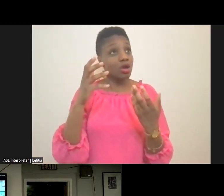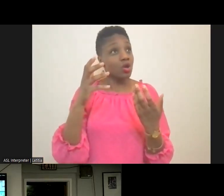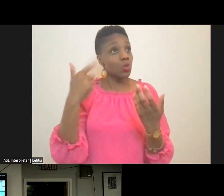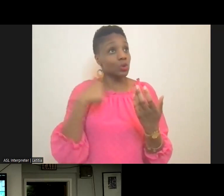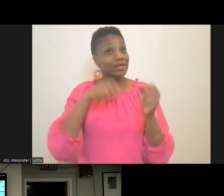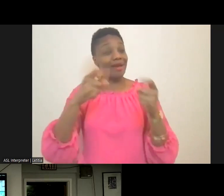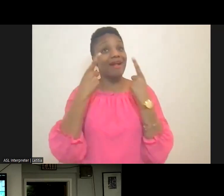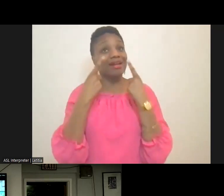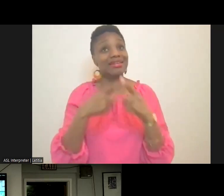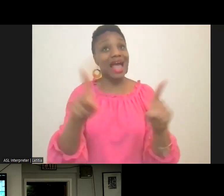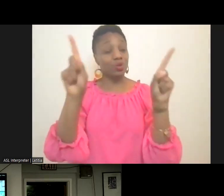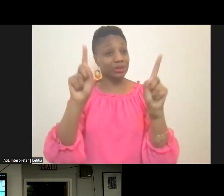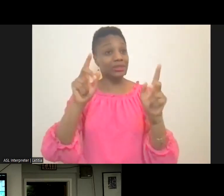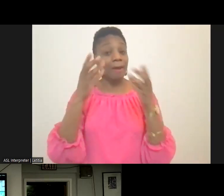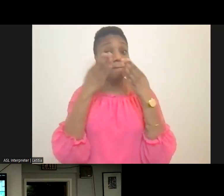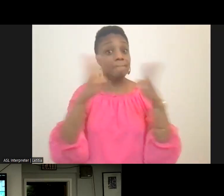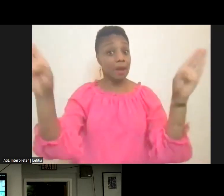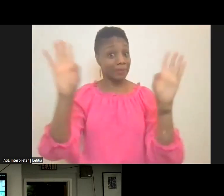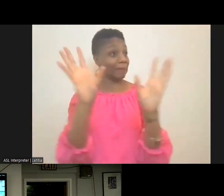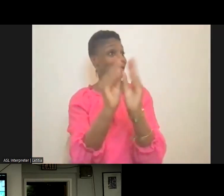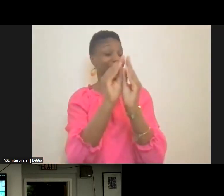meetings, sometimes it doesn't reach the